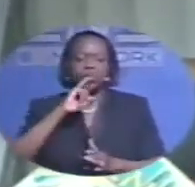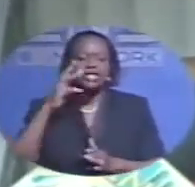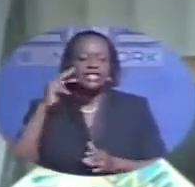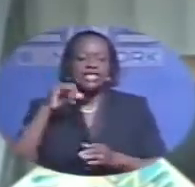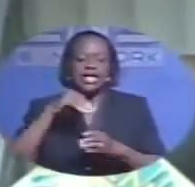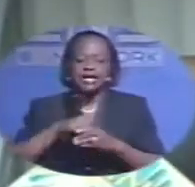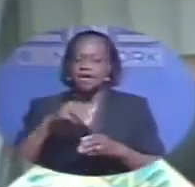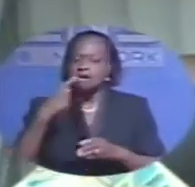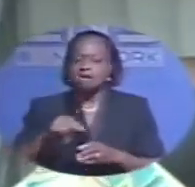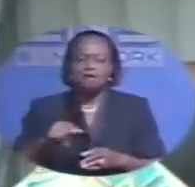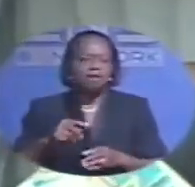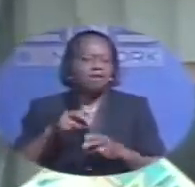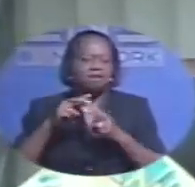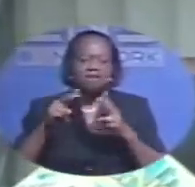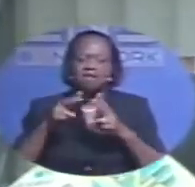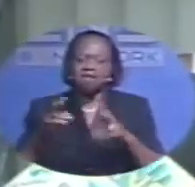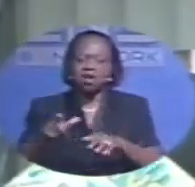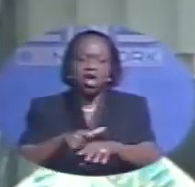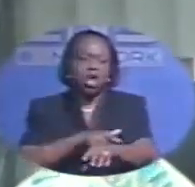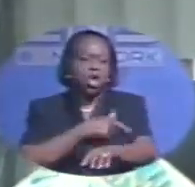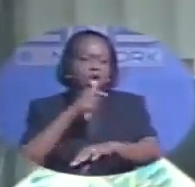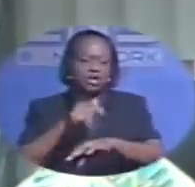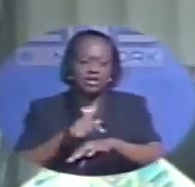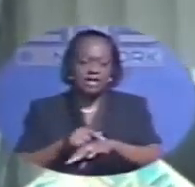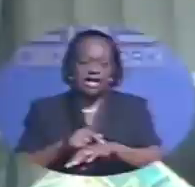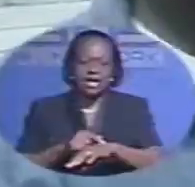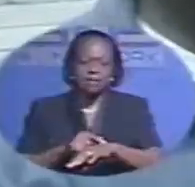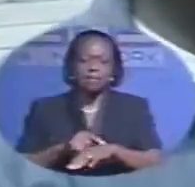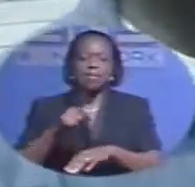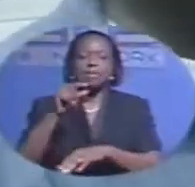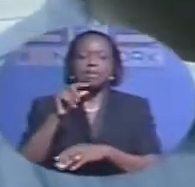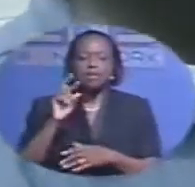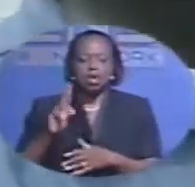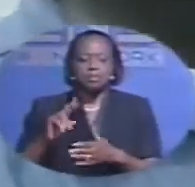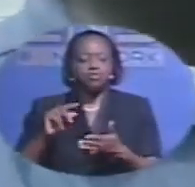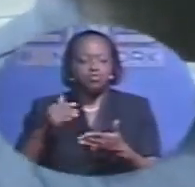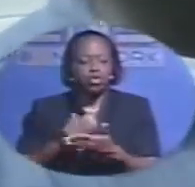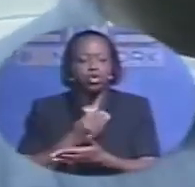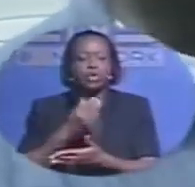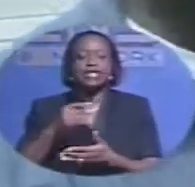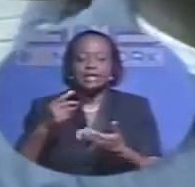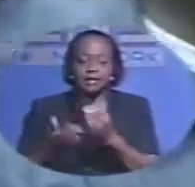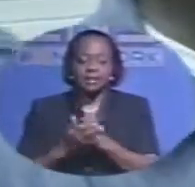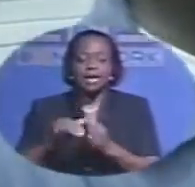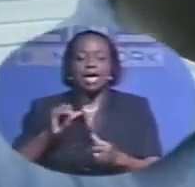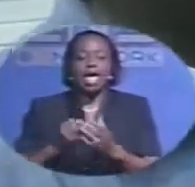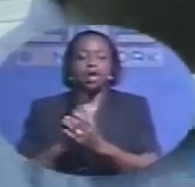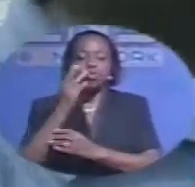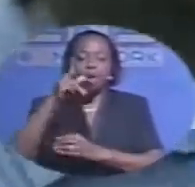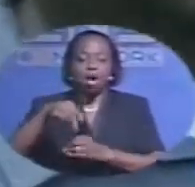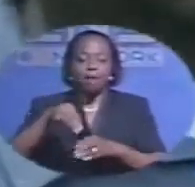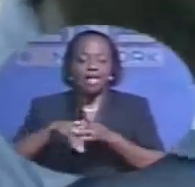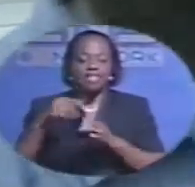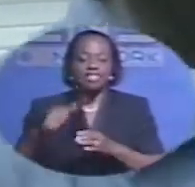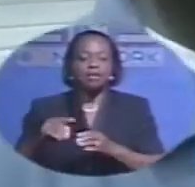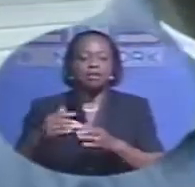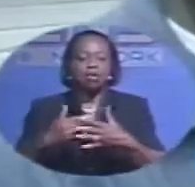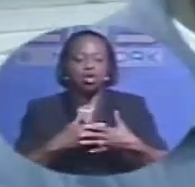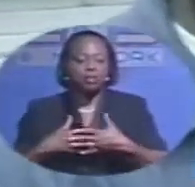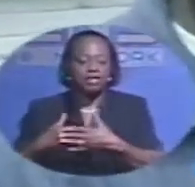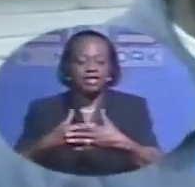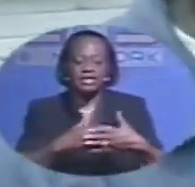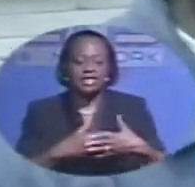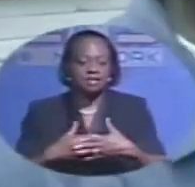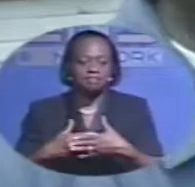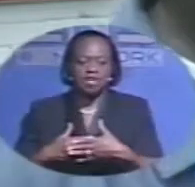And Urban Renewal just came up fast and effective, as I say. Well, actually, I grew up in this community, and there was a lot of abandoned buildings and a lot